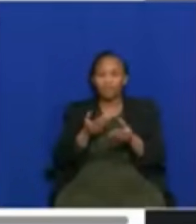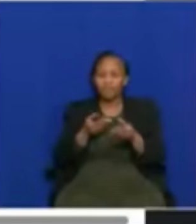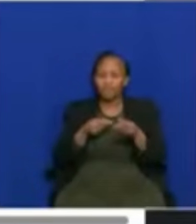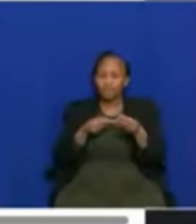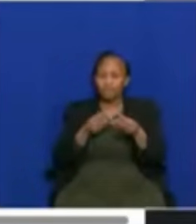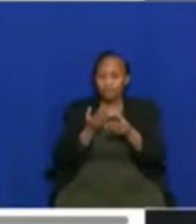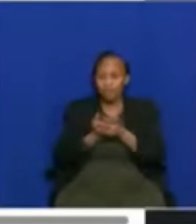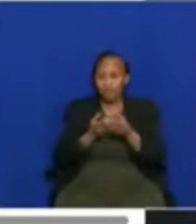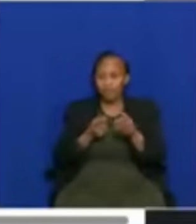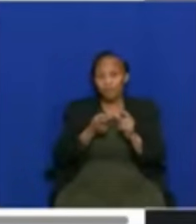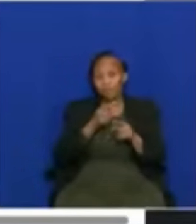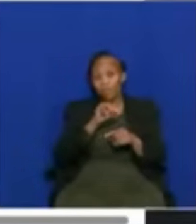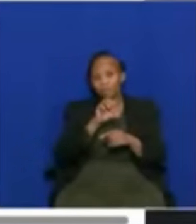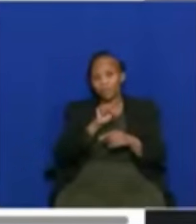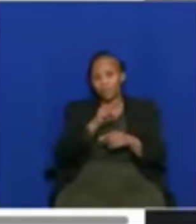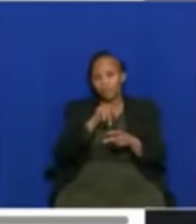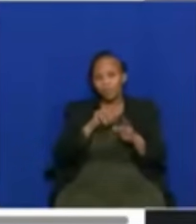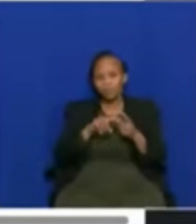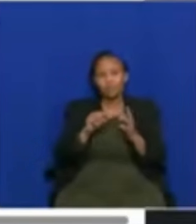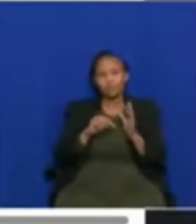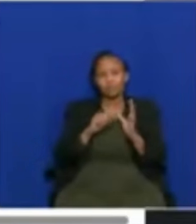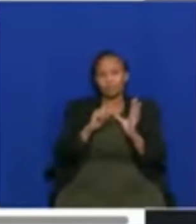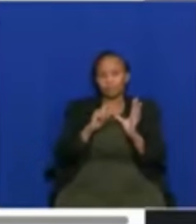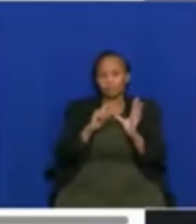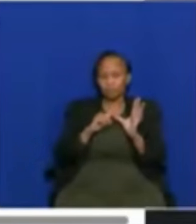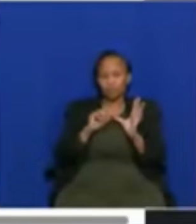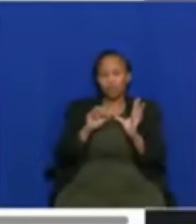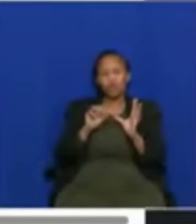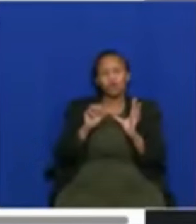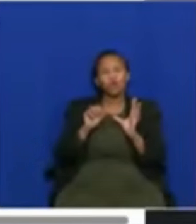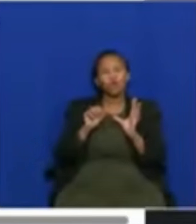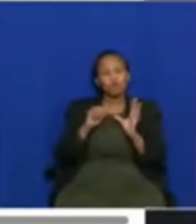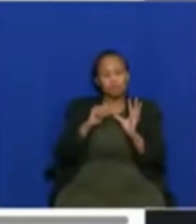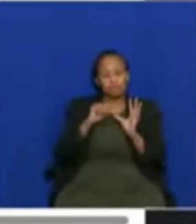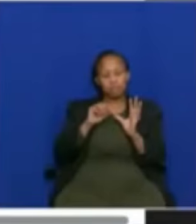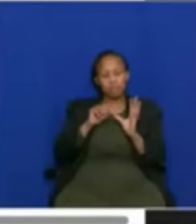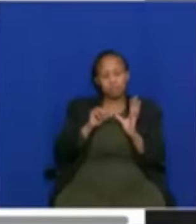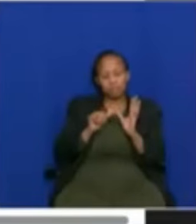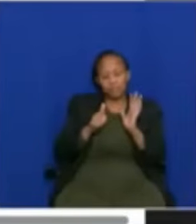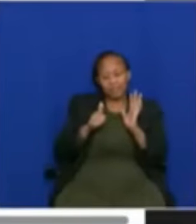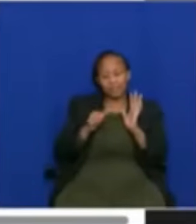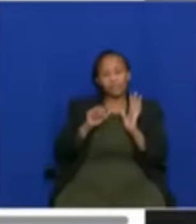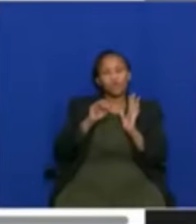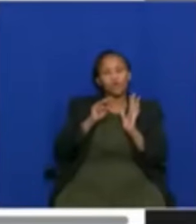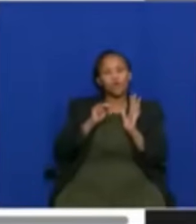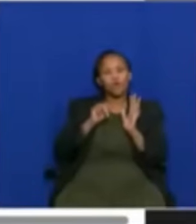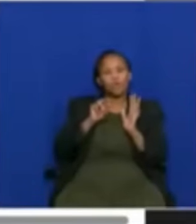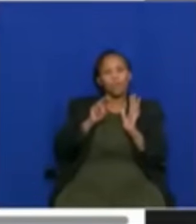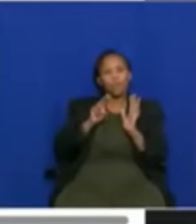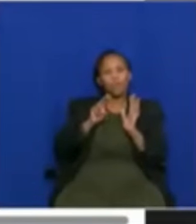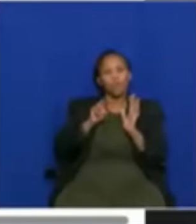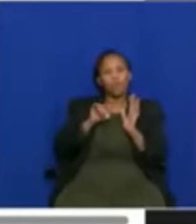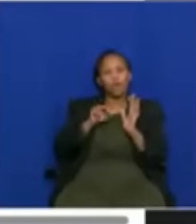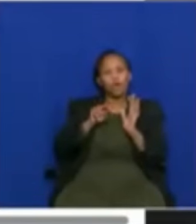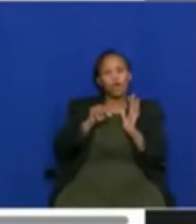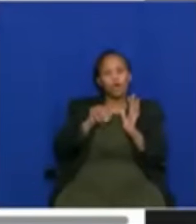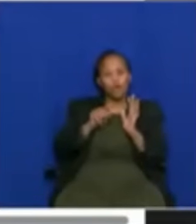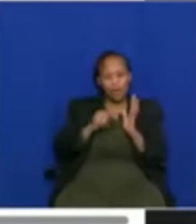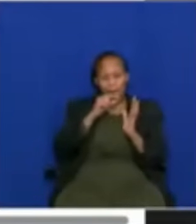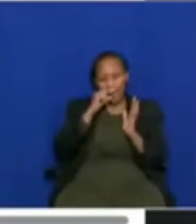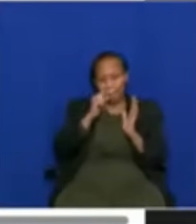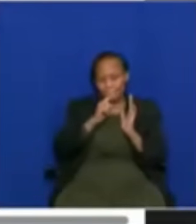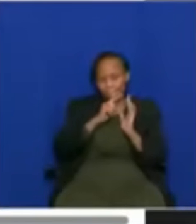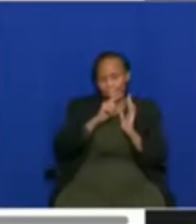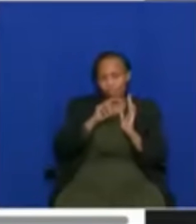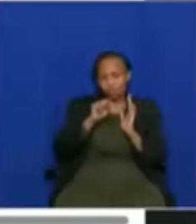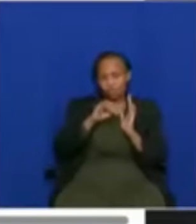Lushaba Madondo, there's a new one now, Moyana, Crime Intelligence Head Office. Ngube, we've seen that name before. Janse van